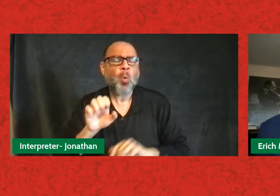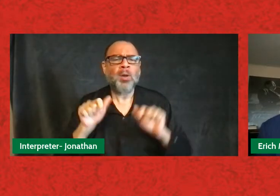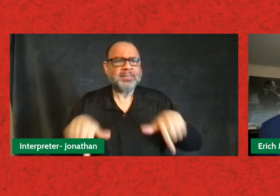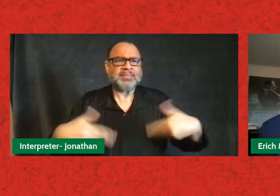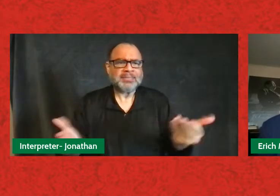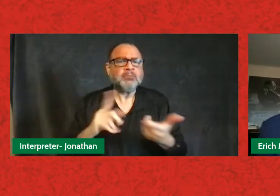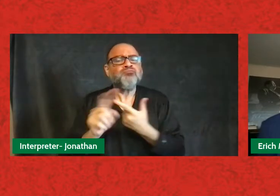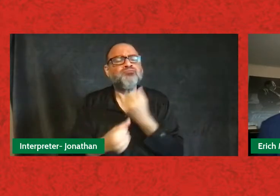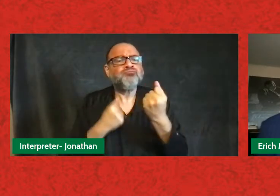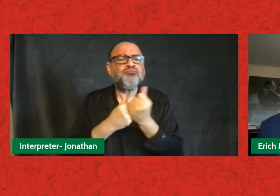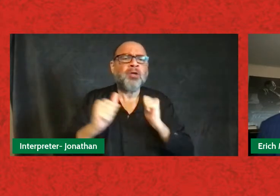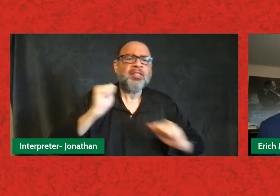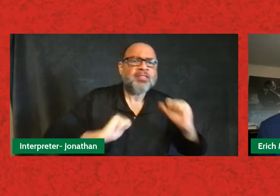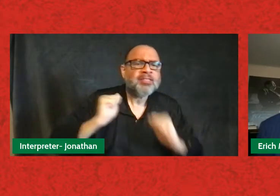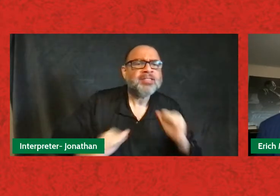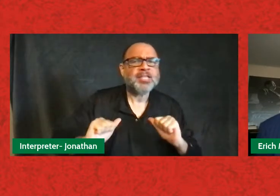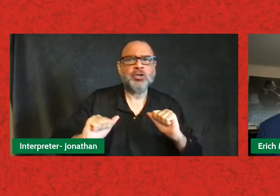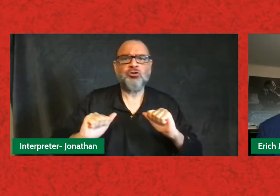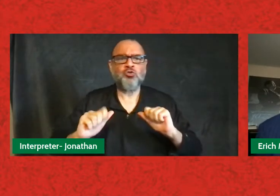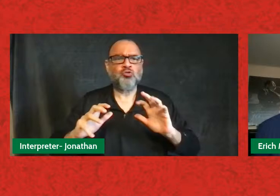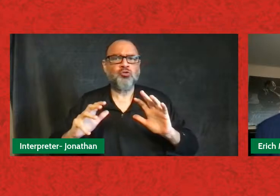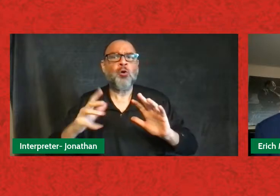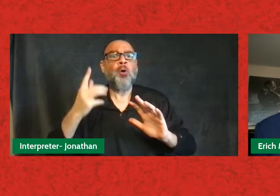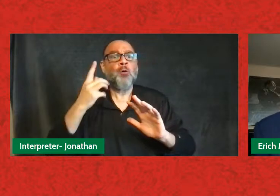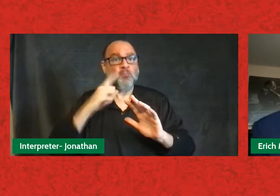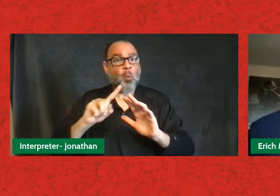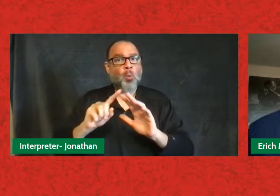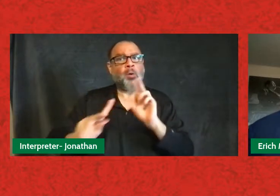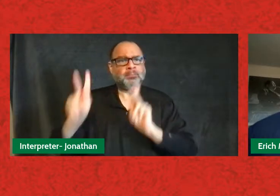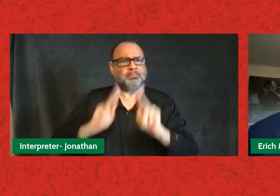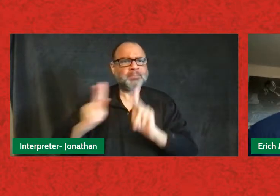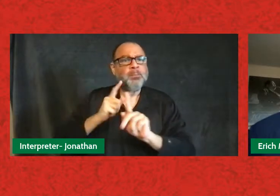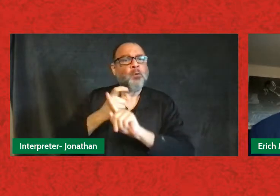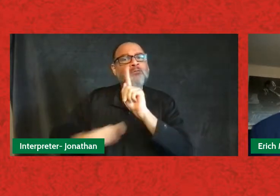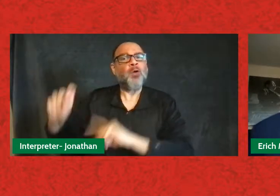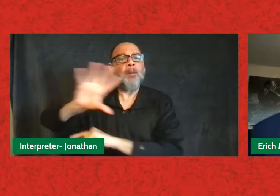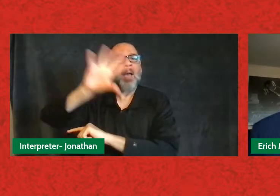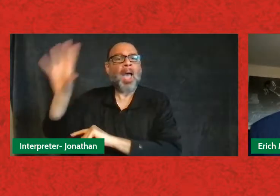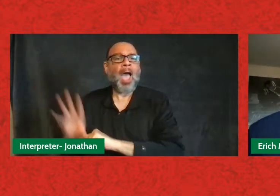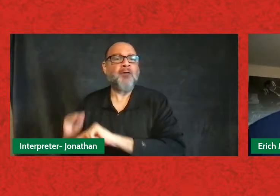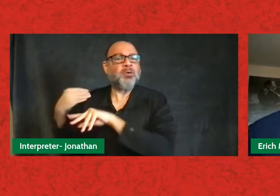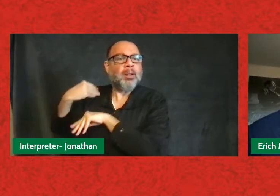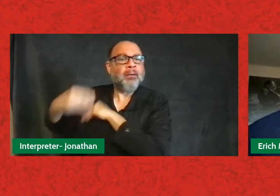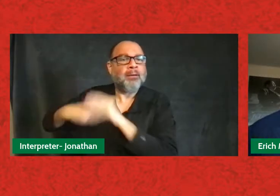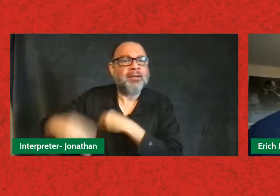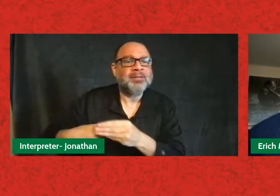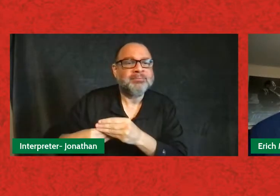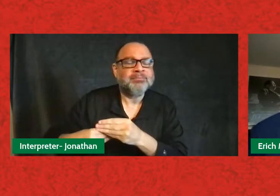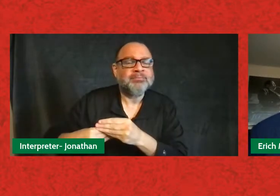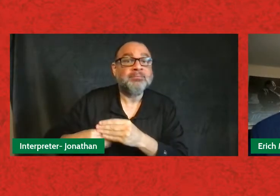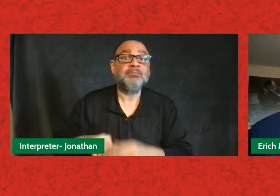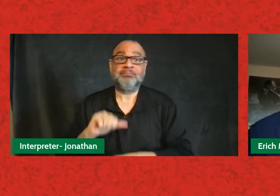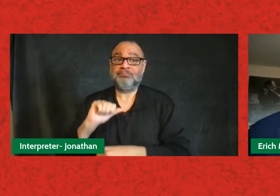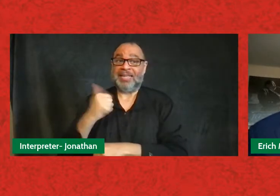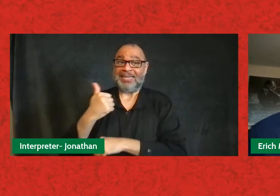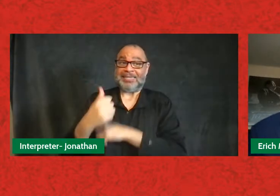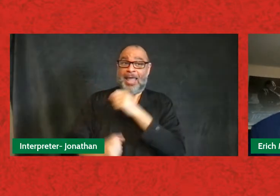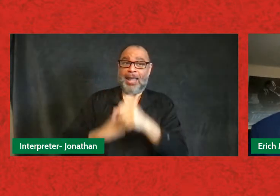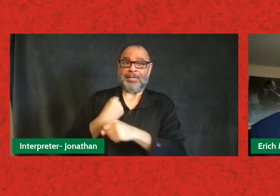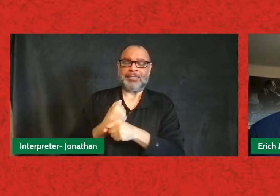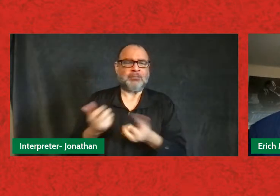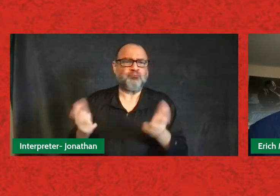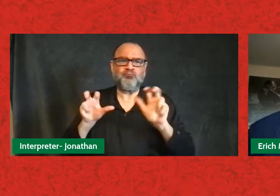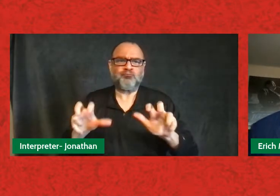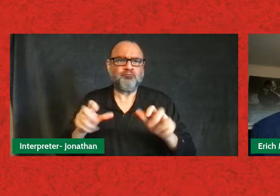performing arts by people of African descent. We have dedicated the past 10 years to